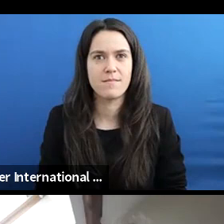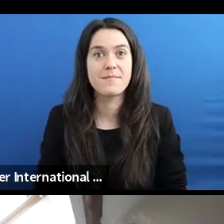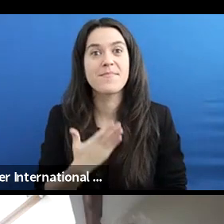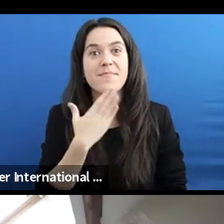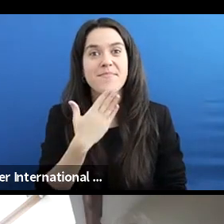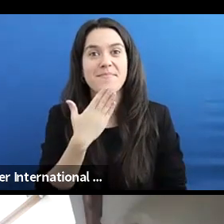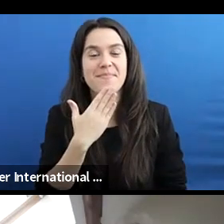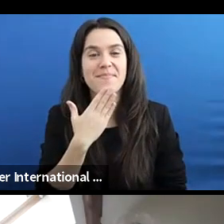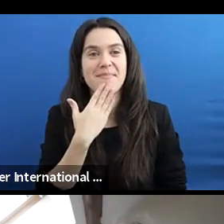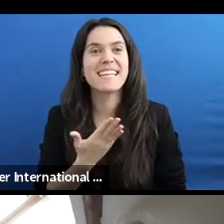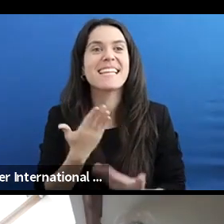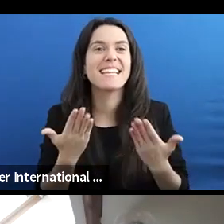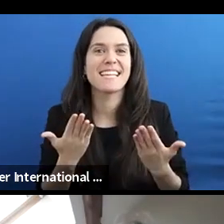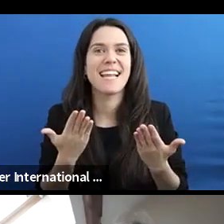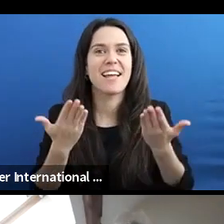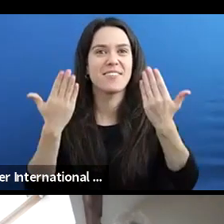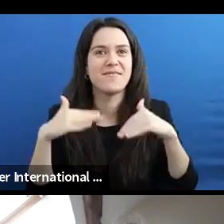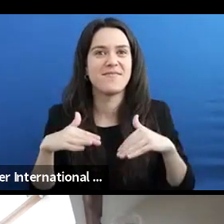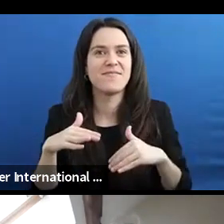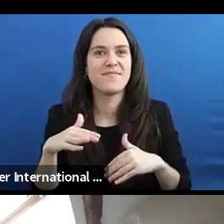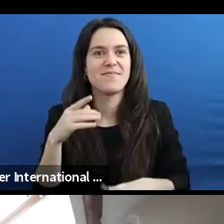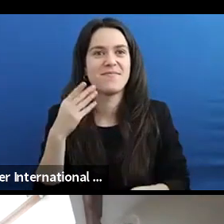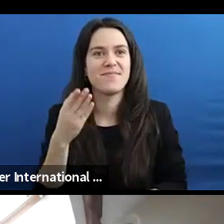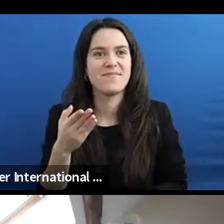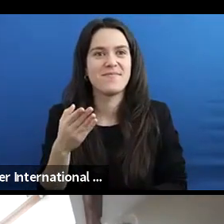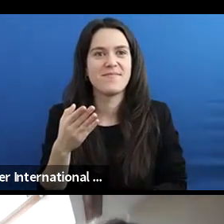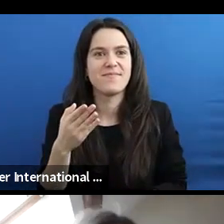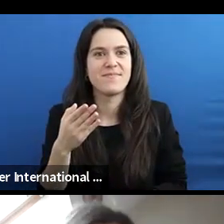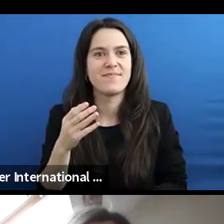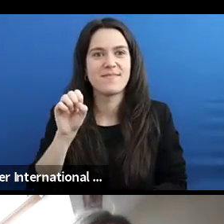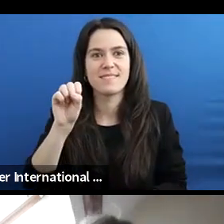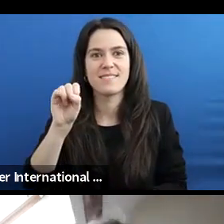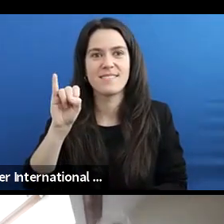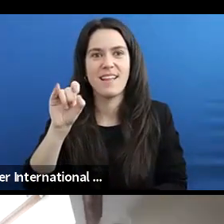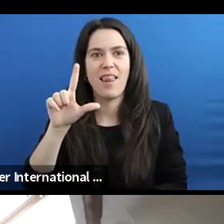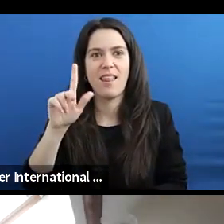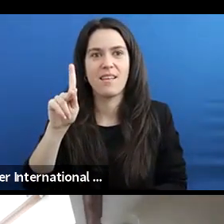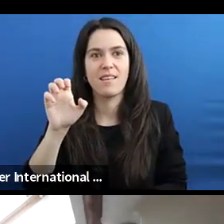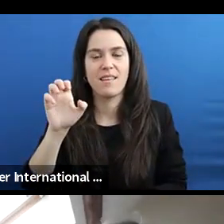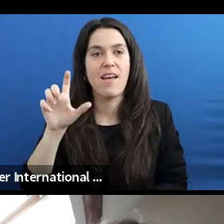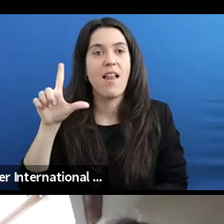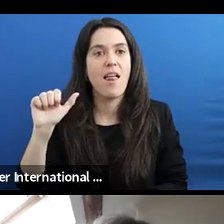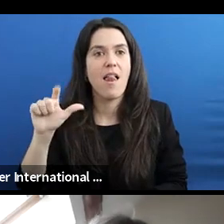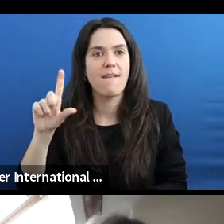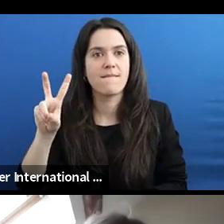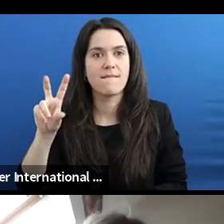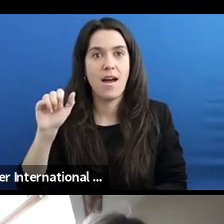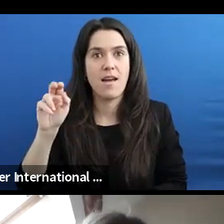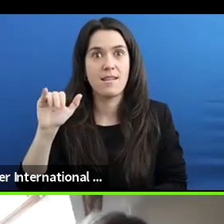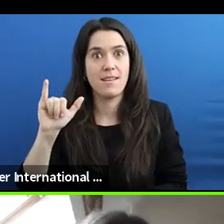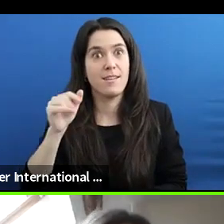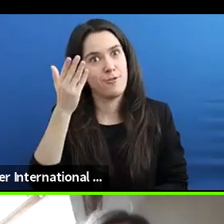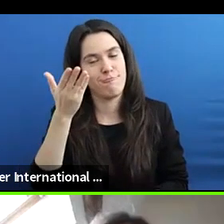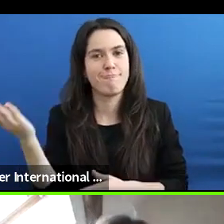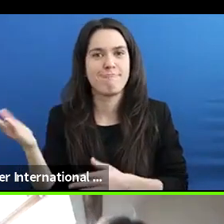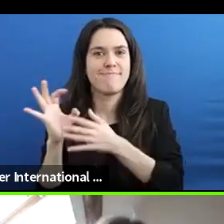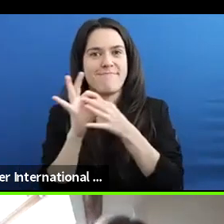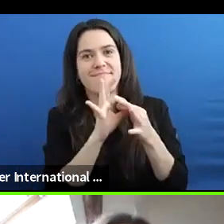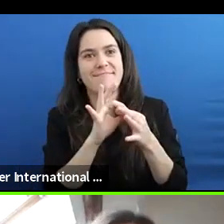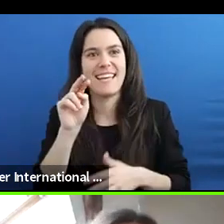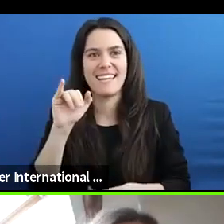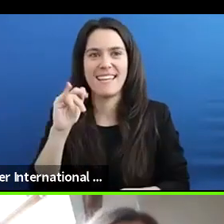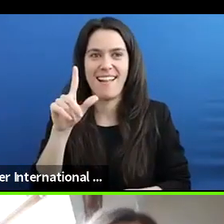turn to my colleague Silke Lalvani, who will introduce the conversation with Niklas. Yes, hello everybody.